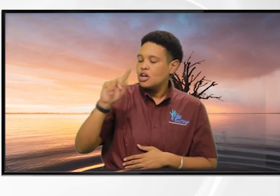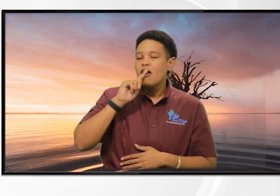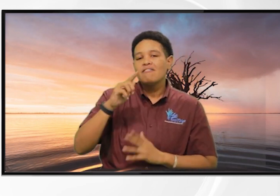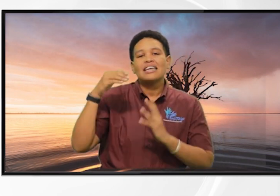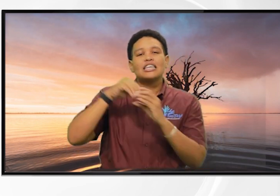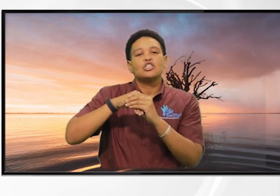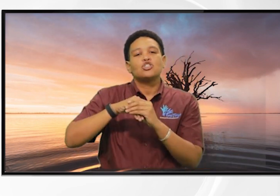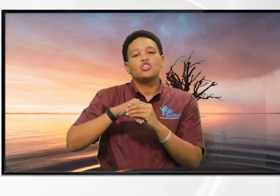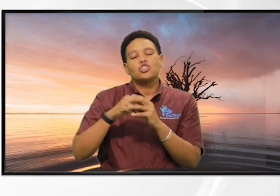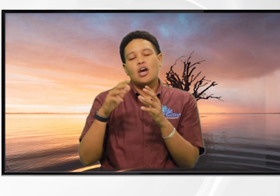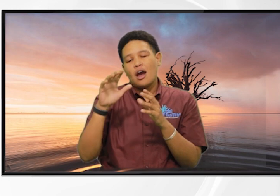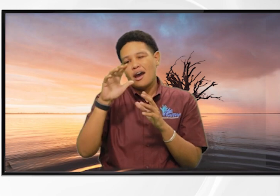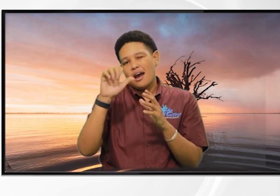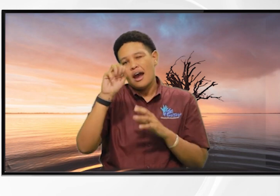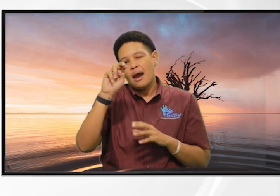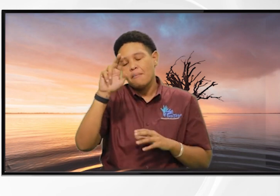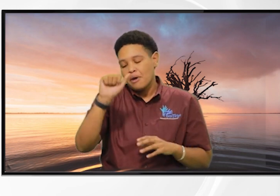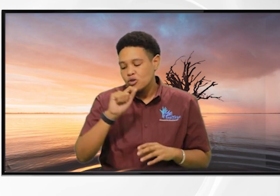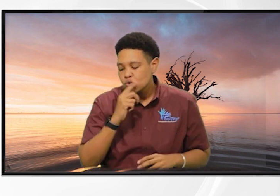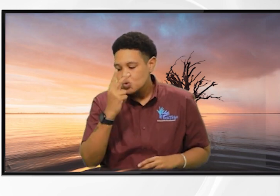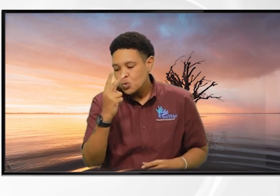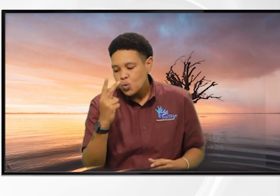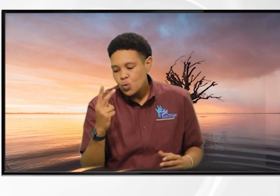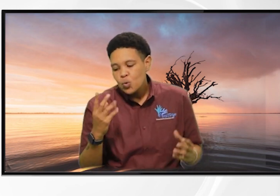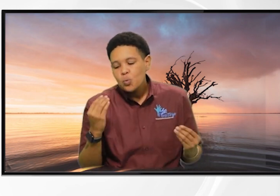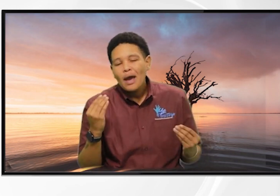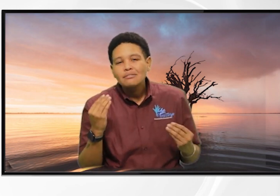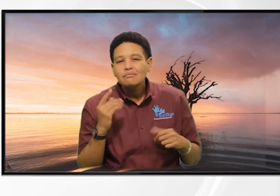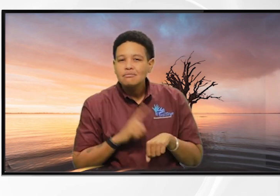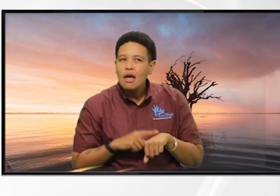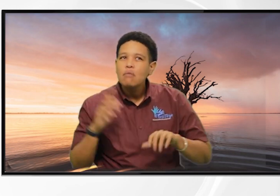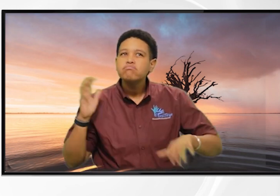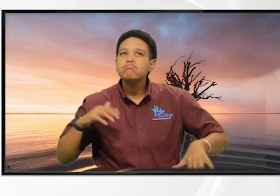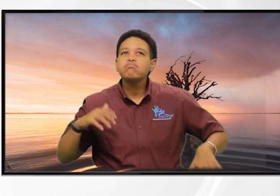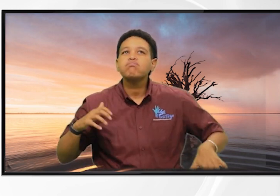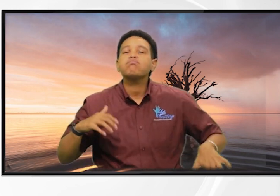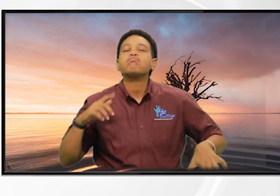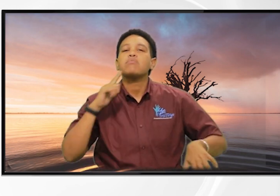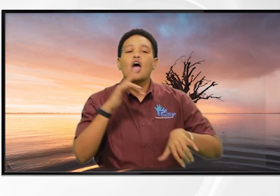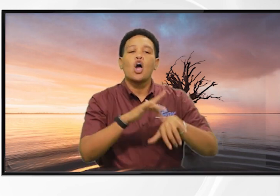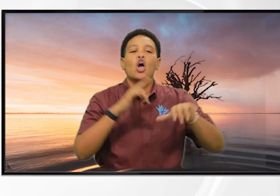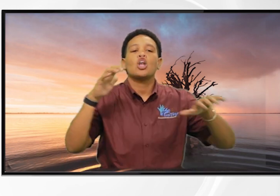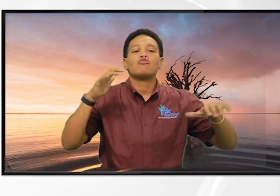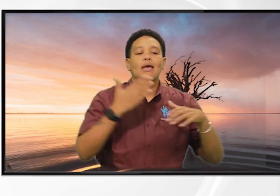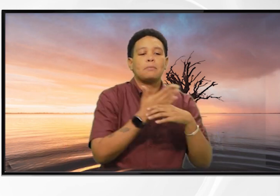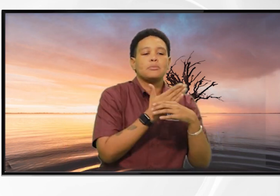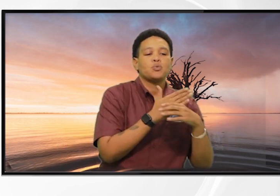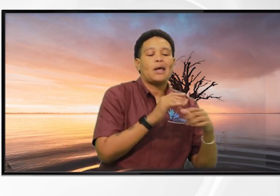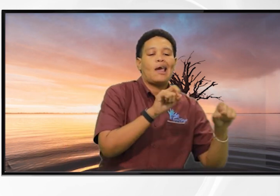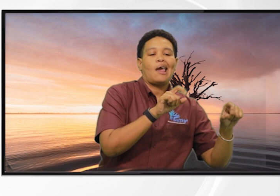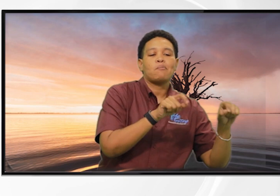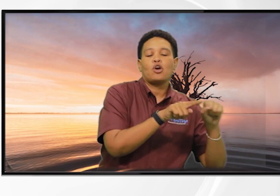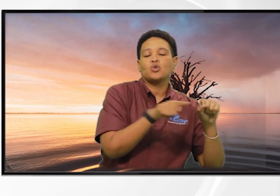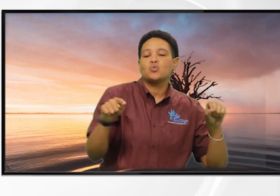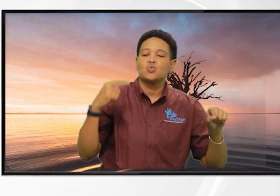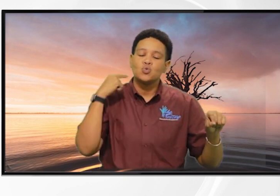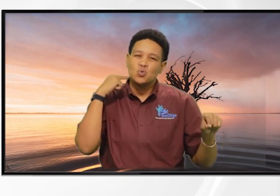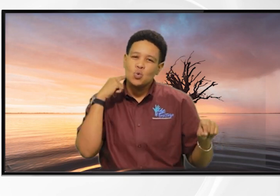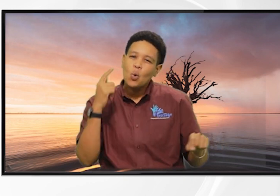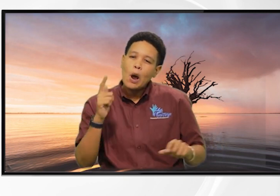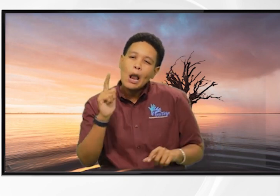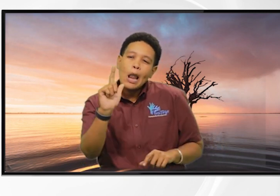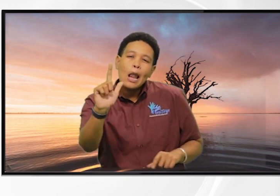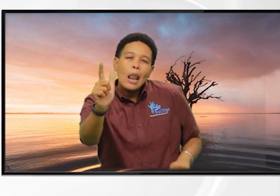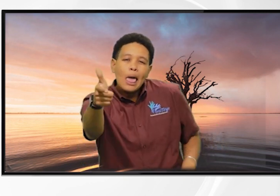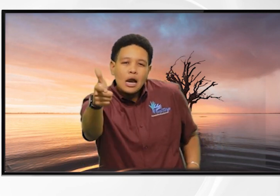The result is 2 wet seasons, an early rainfall season between April and June, and a